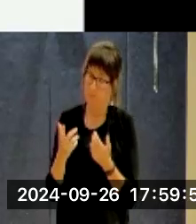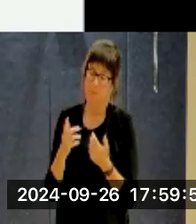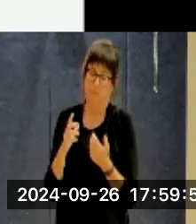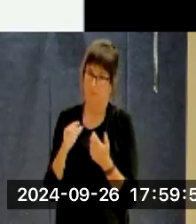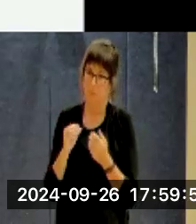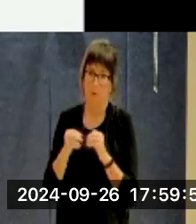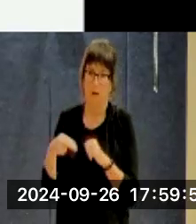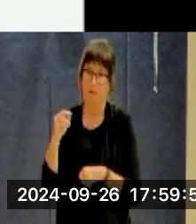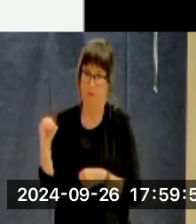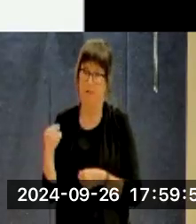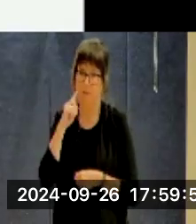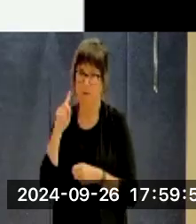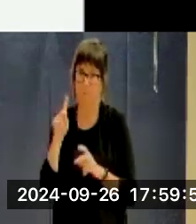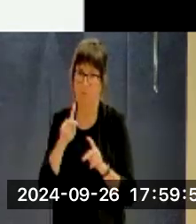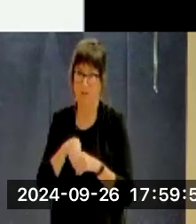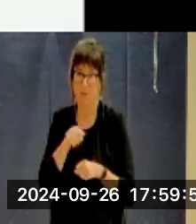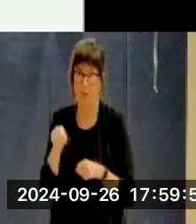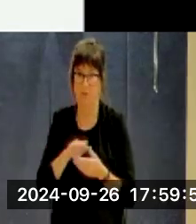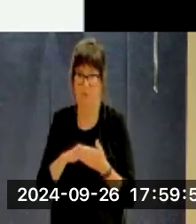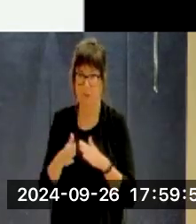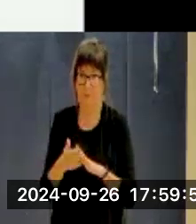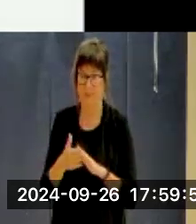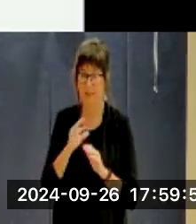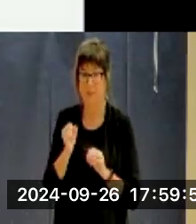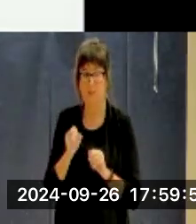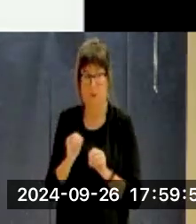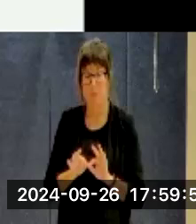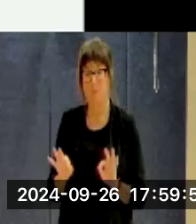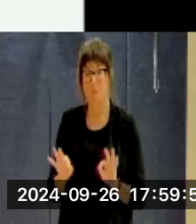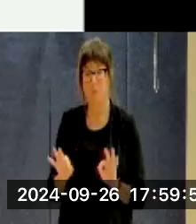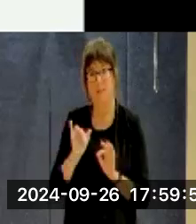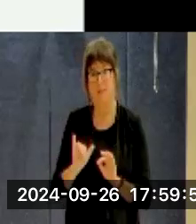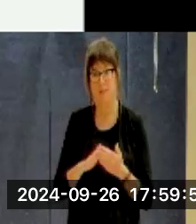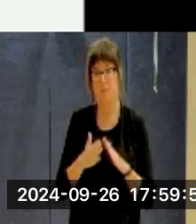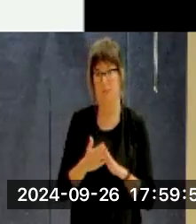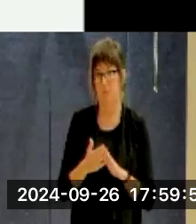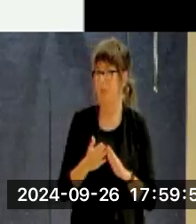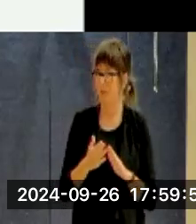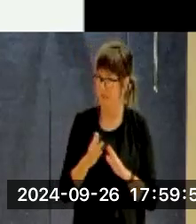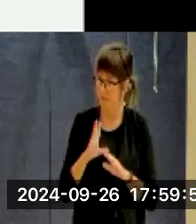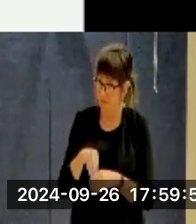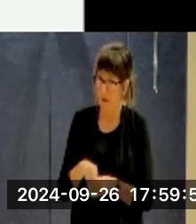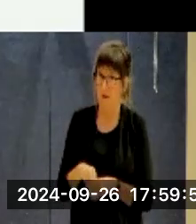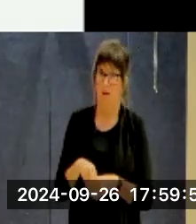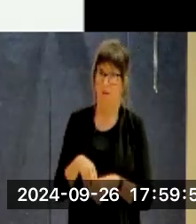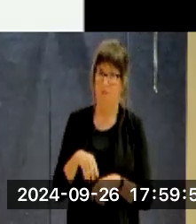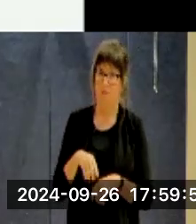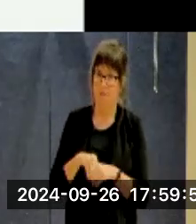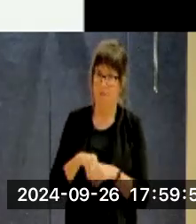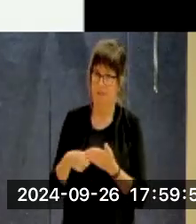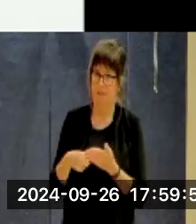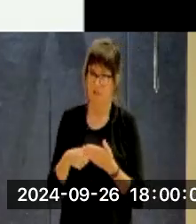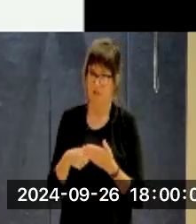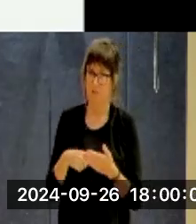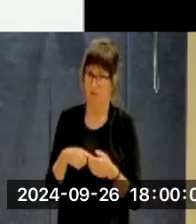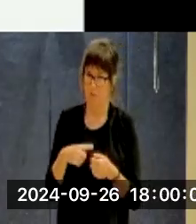higher rates for those communities. And it's so important that those communities are at the table and involved in discussions whenever